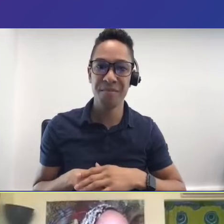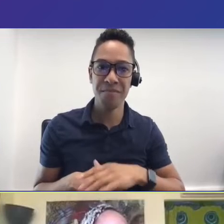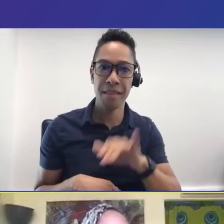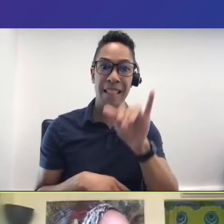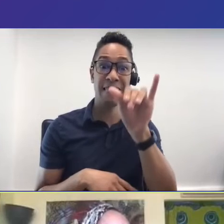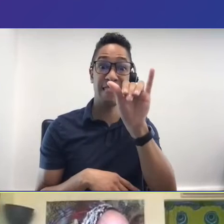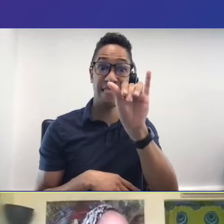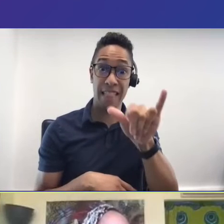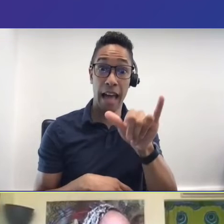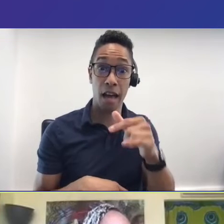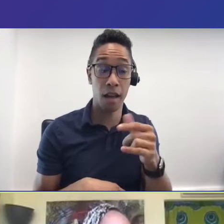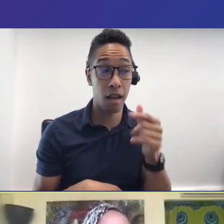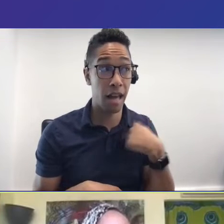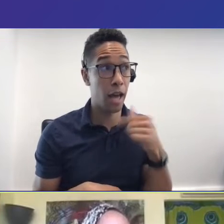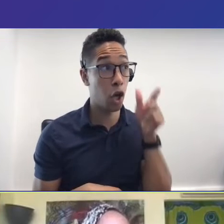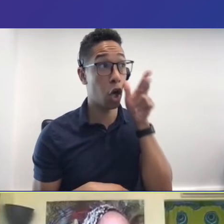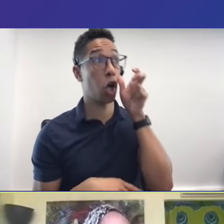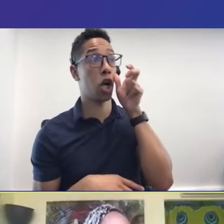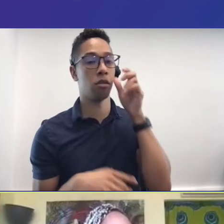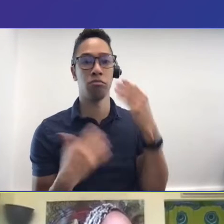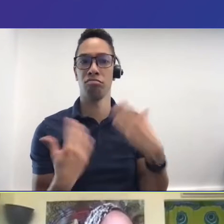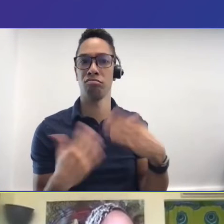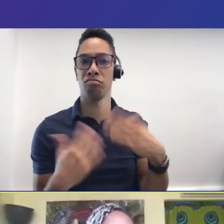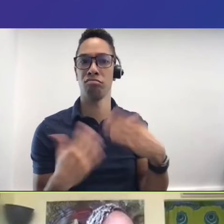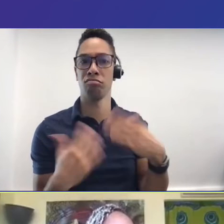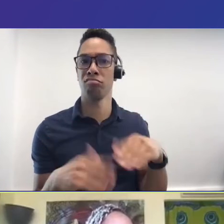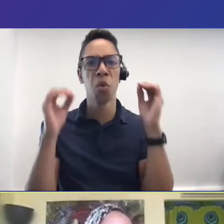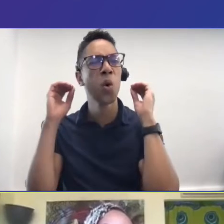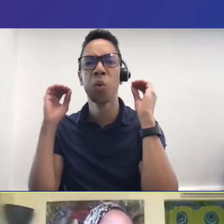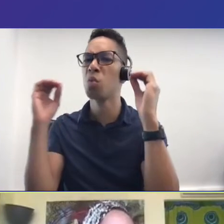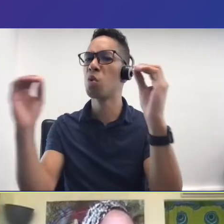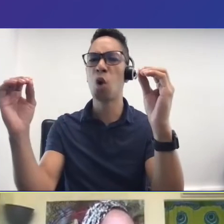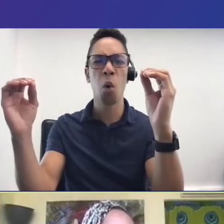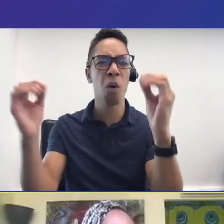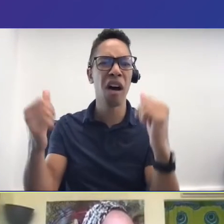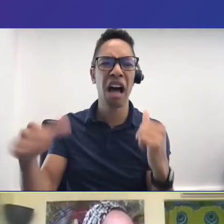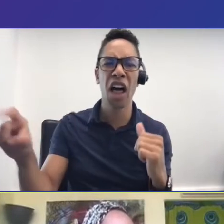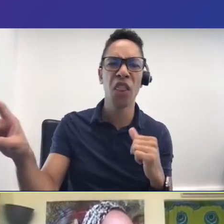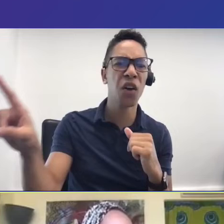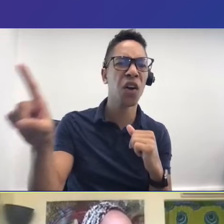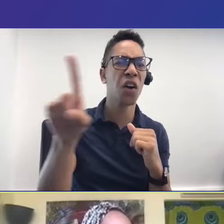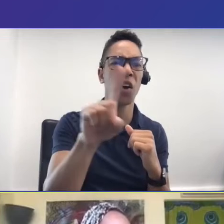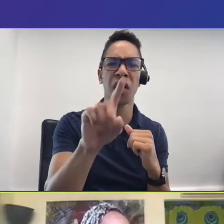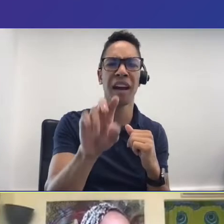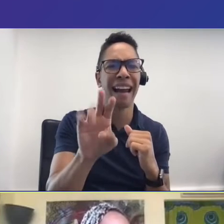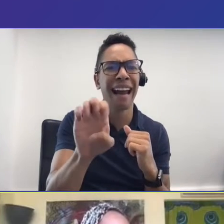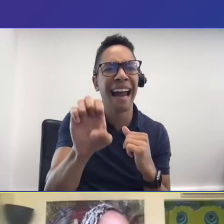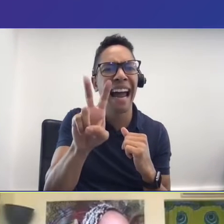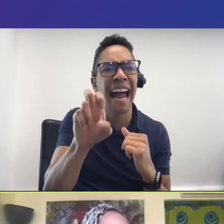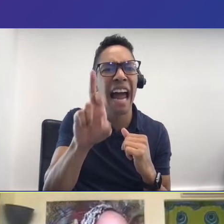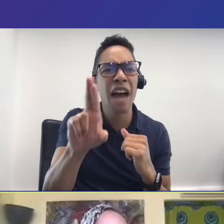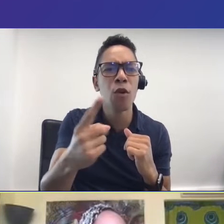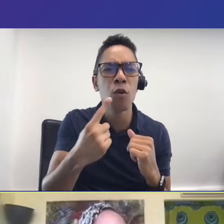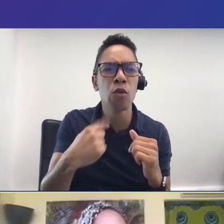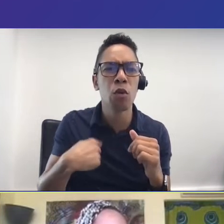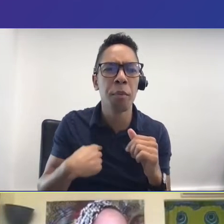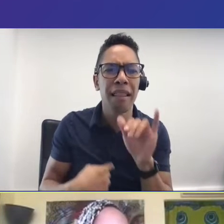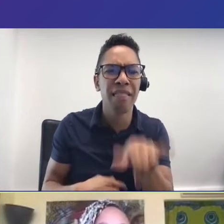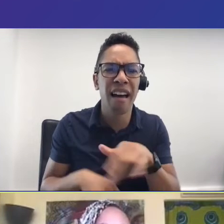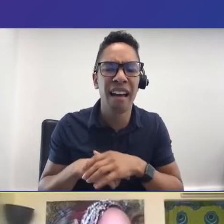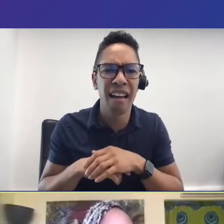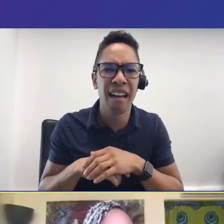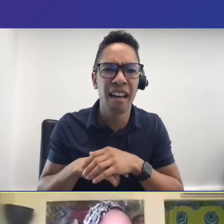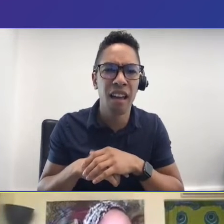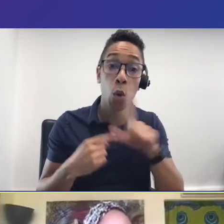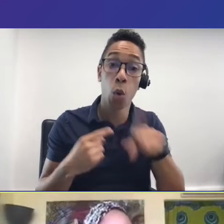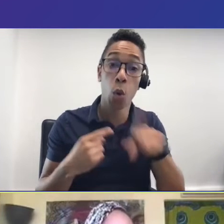no other somebody that is so accomplished and achieved and that I respected, no one had ever spoken to me like that. Because when you have children